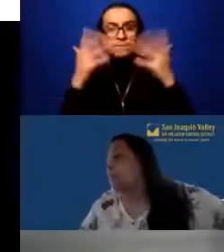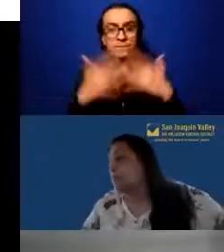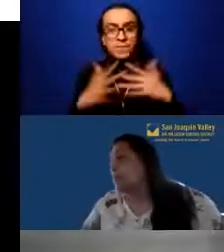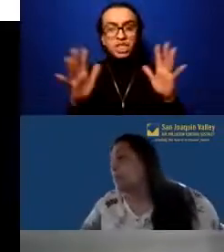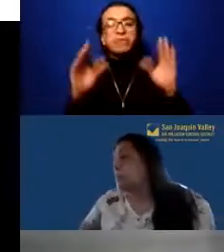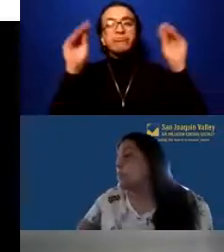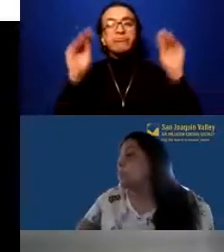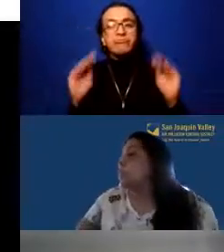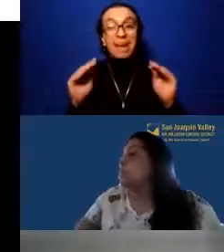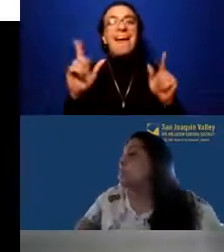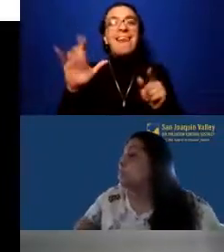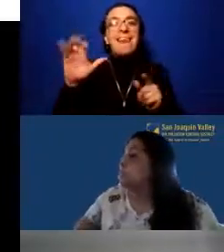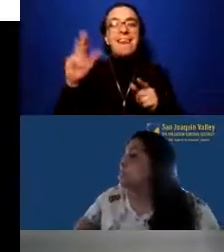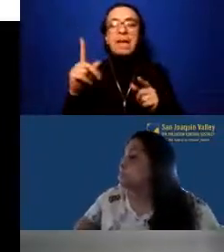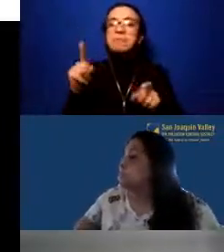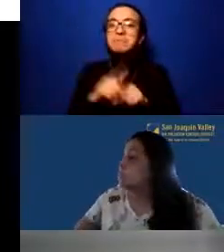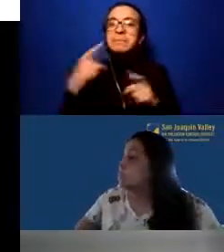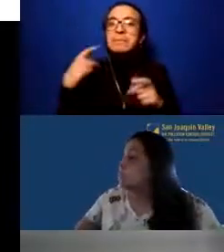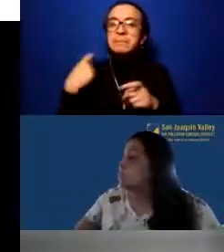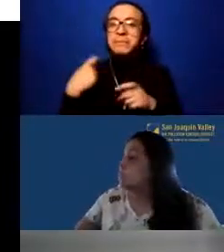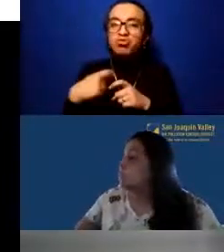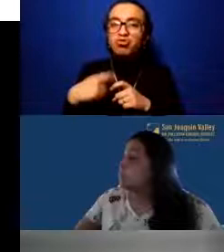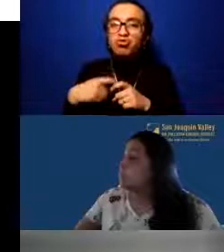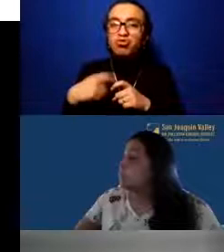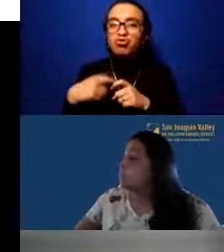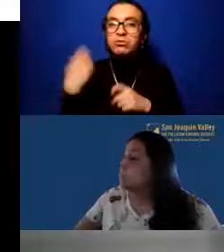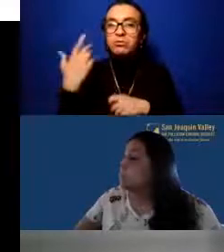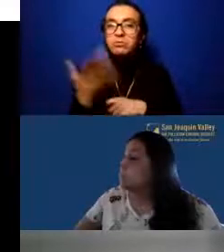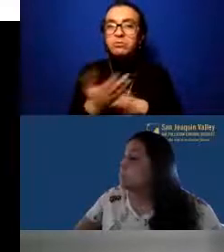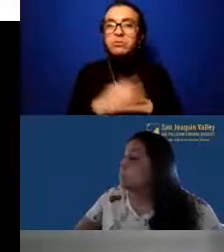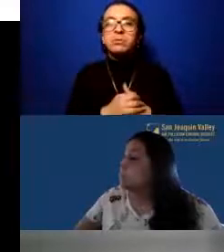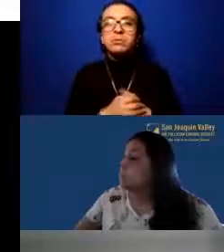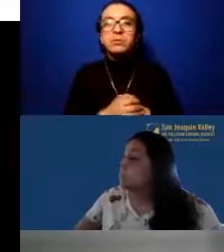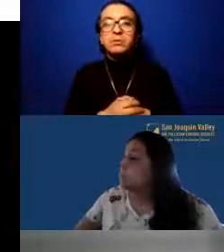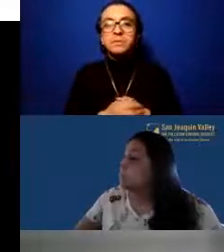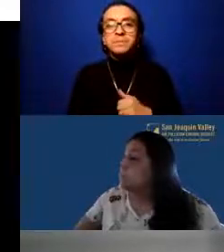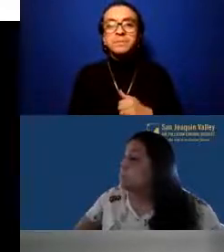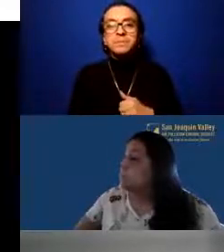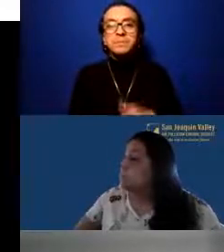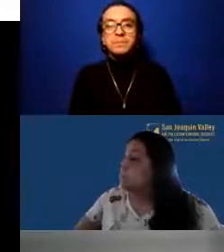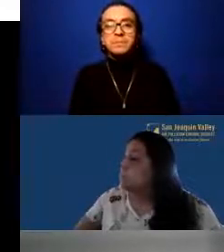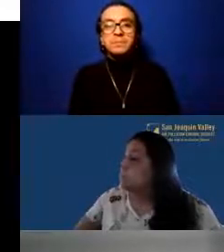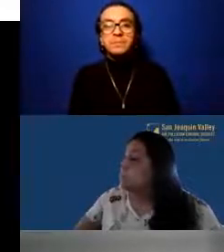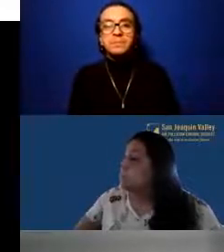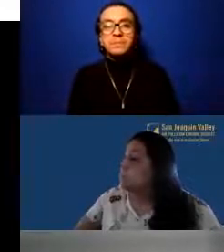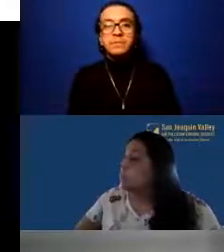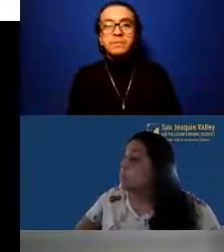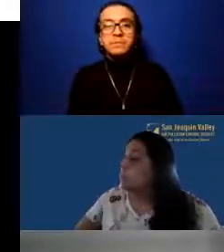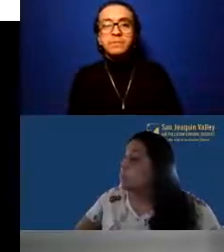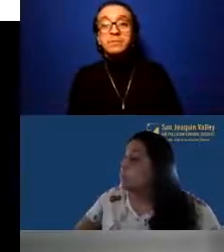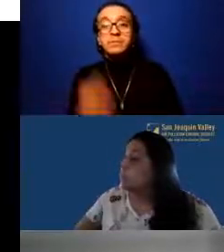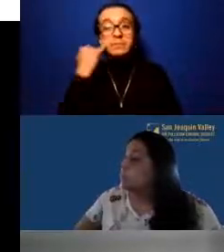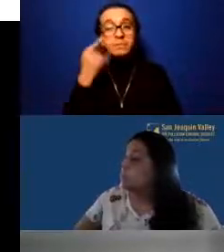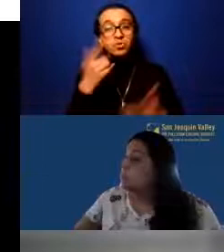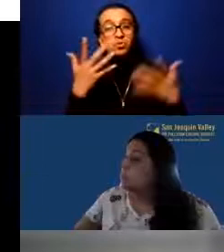link where you can find any more information about the AB 617 steering committee. If you would like to